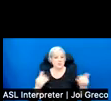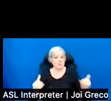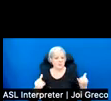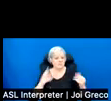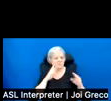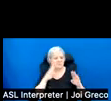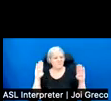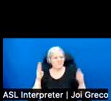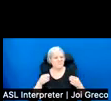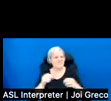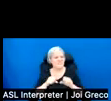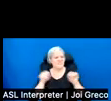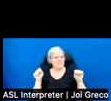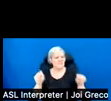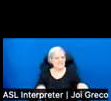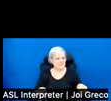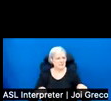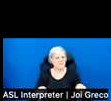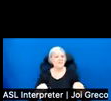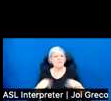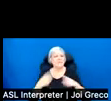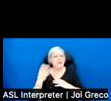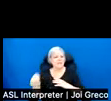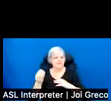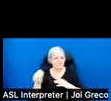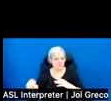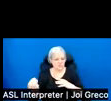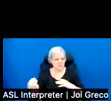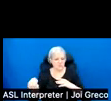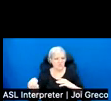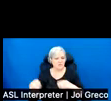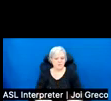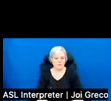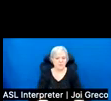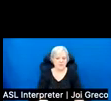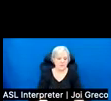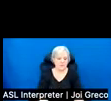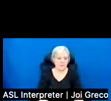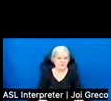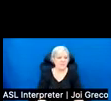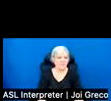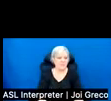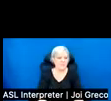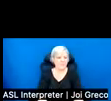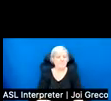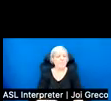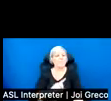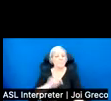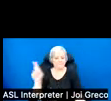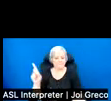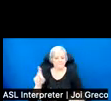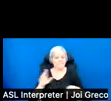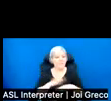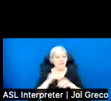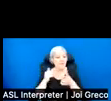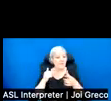on those systems that are externally mounted, and those can be classed as assistive technology. However, on the left, we